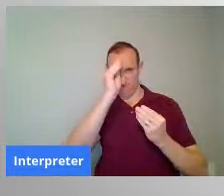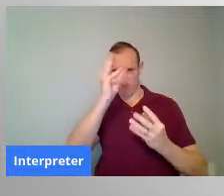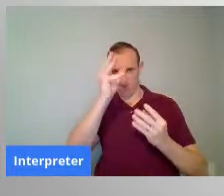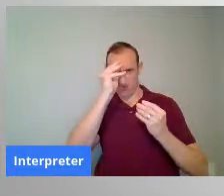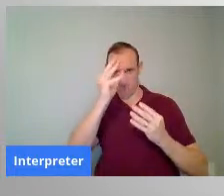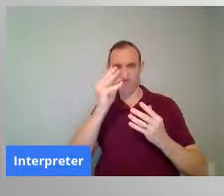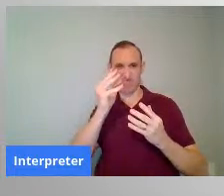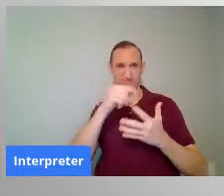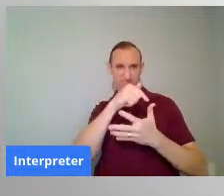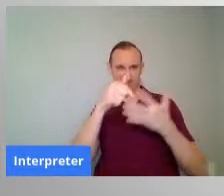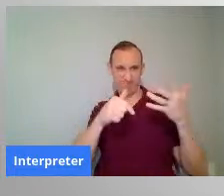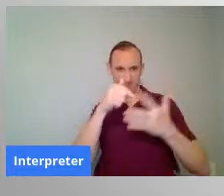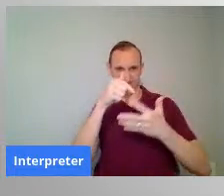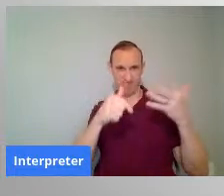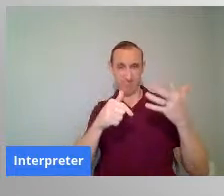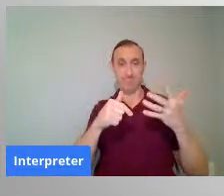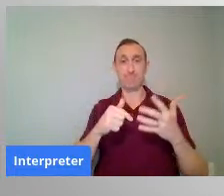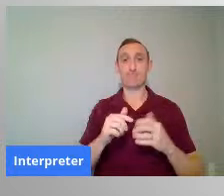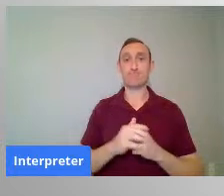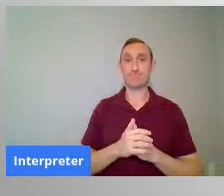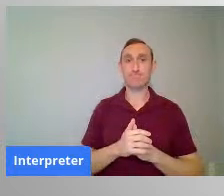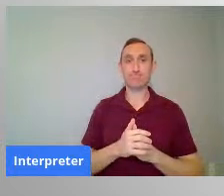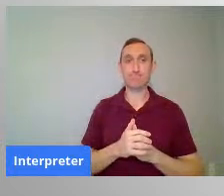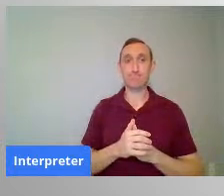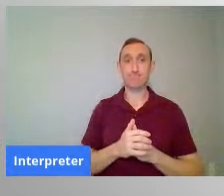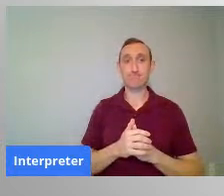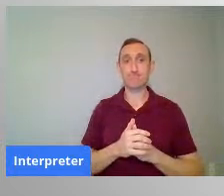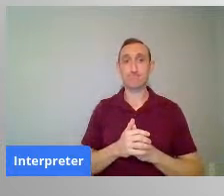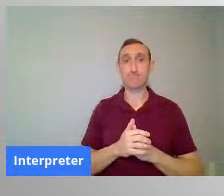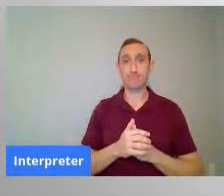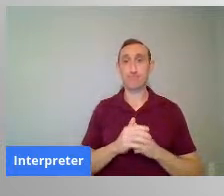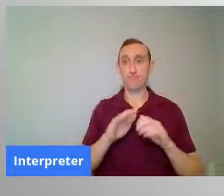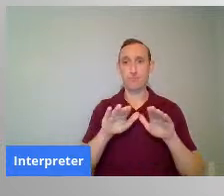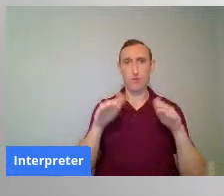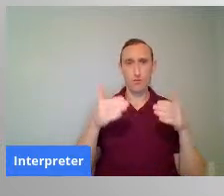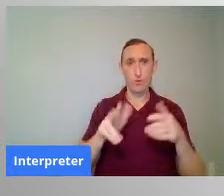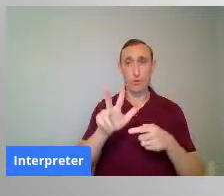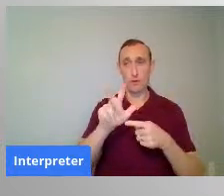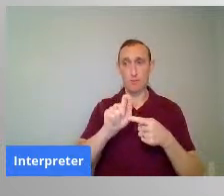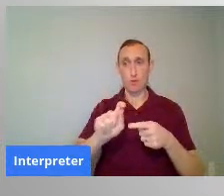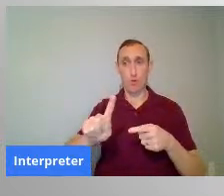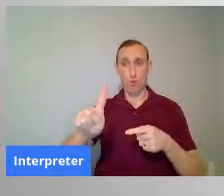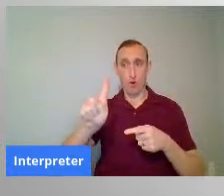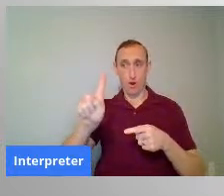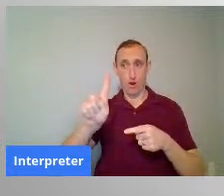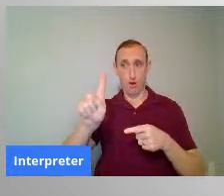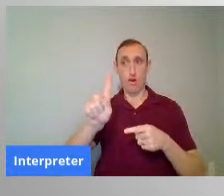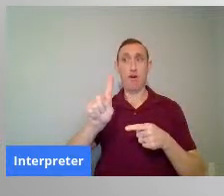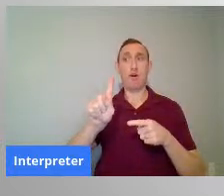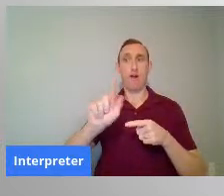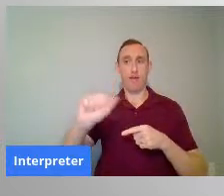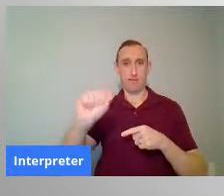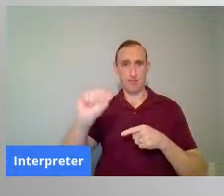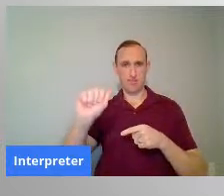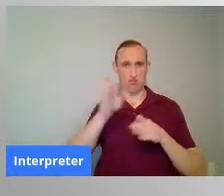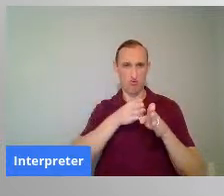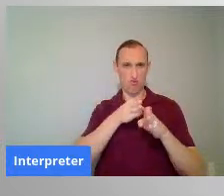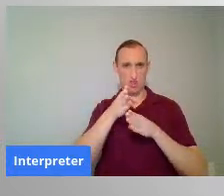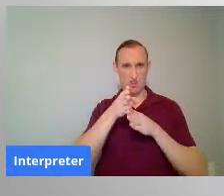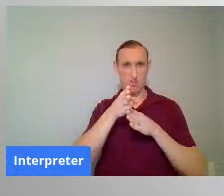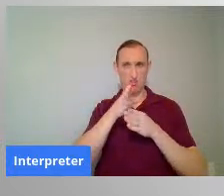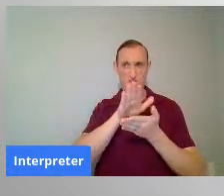items. We'll start with item 31, which is our Athens Community Career